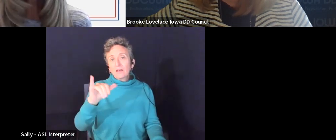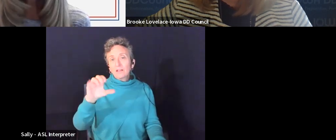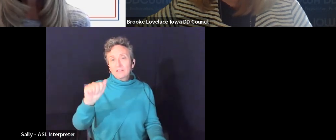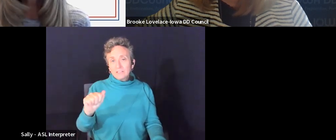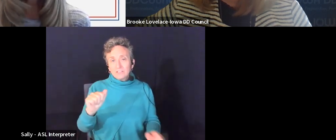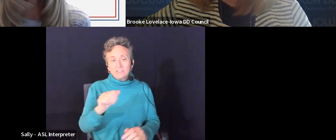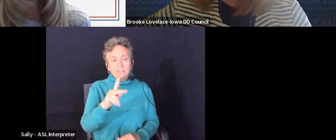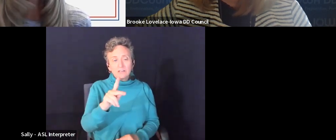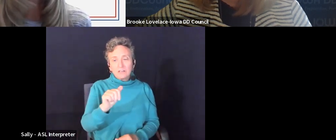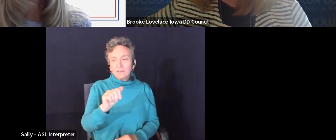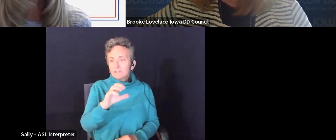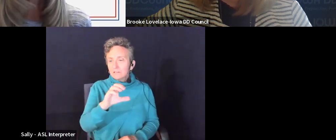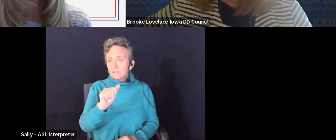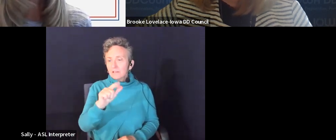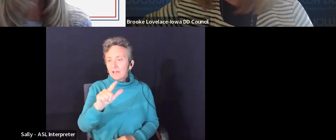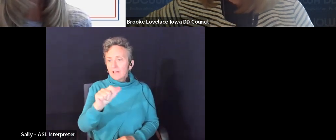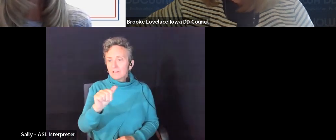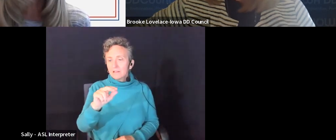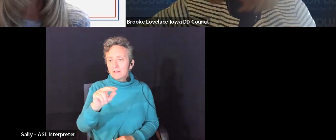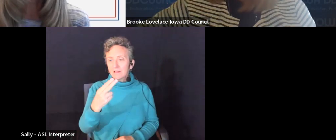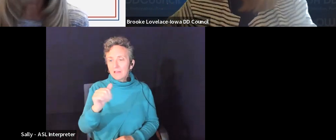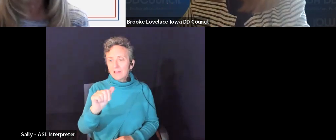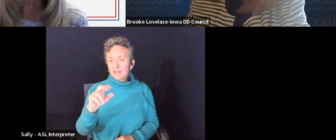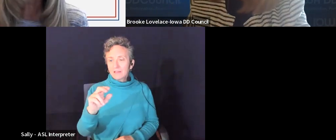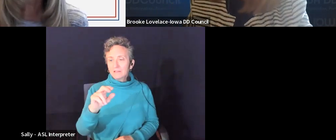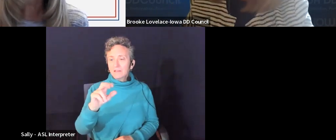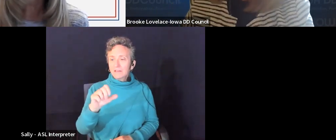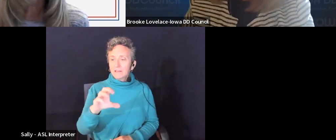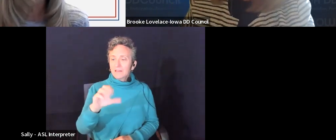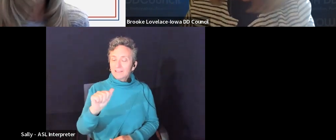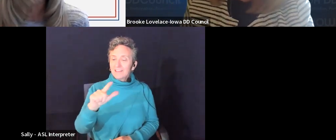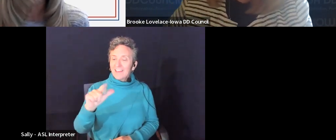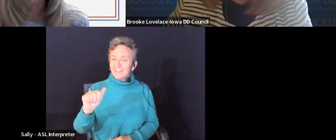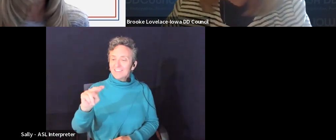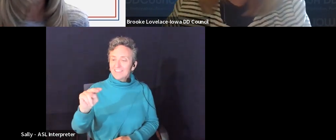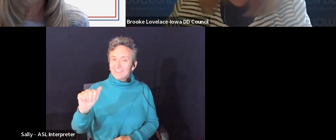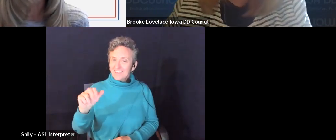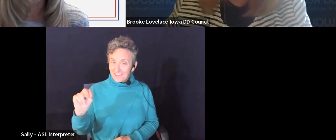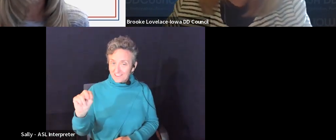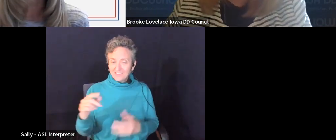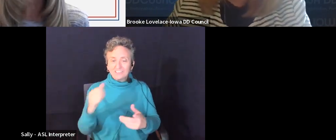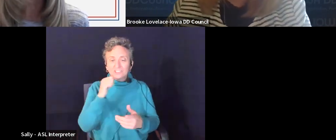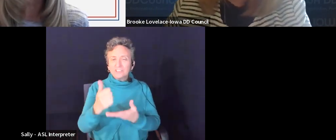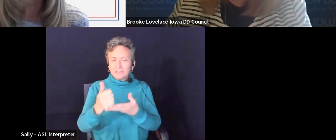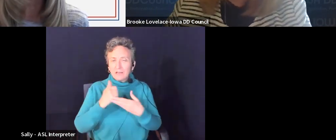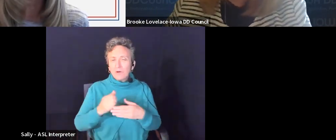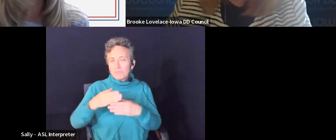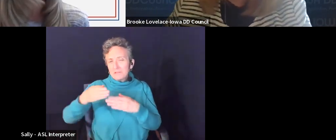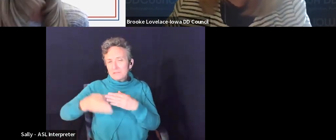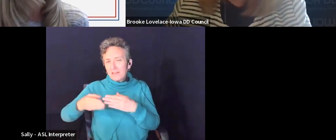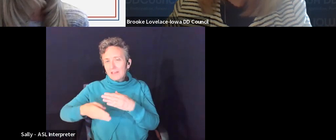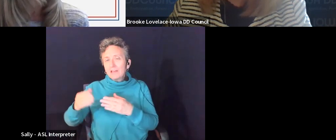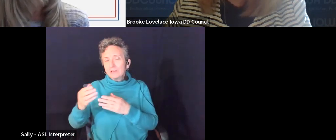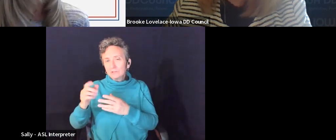is also on the call. She's or on the webinar. She's going to help me with questions at the end. We're going to kind of tag